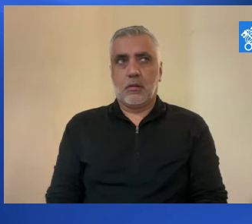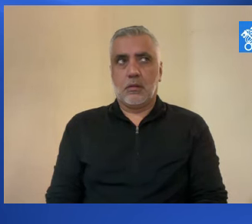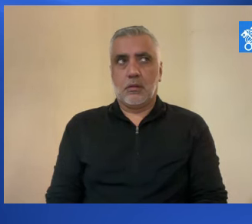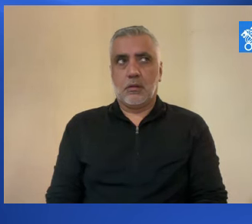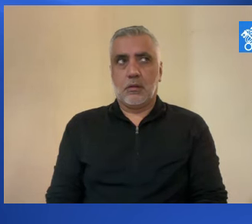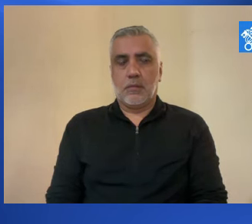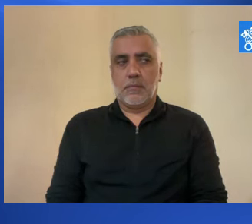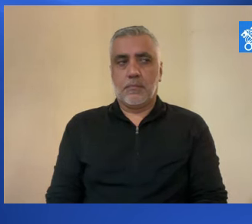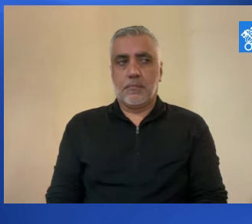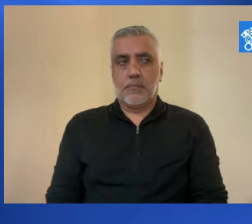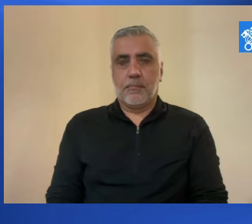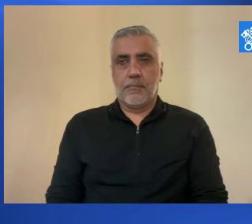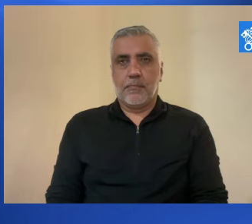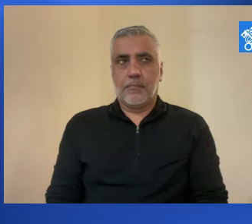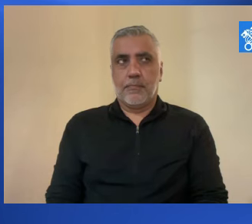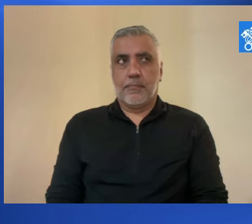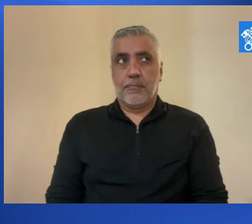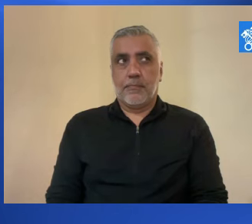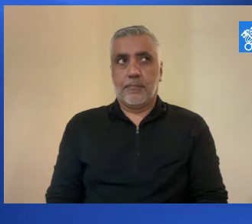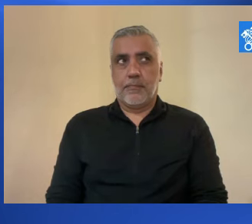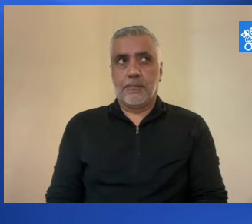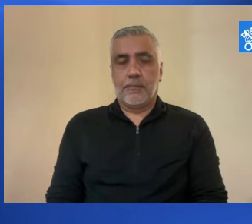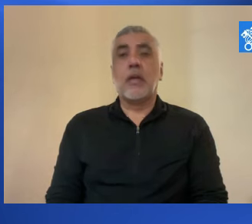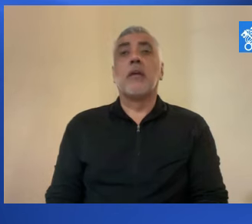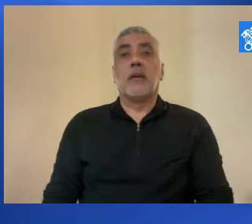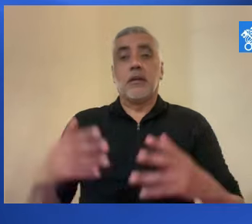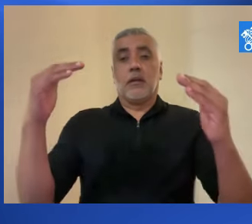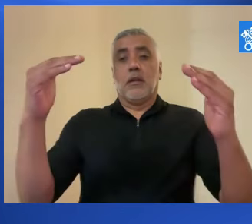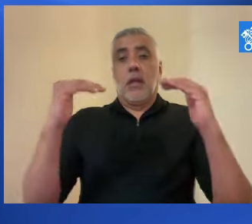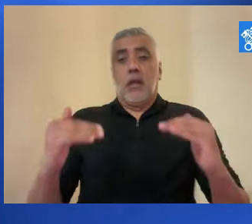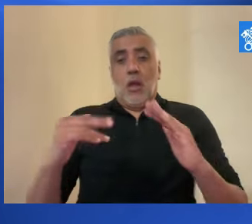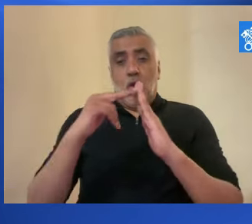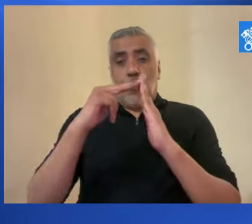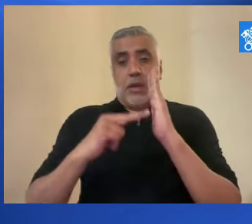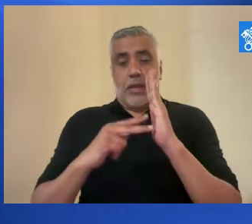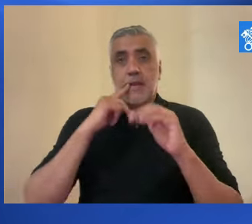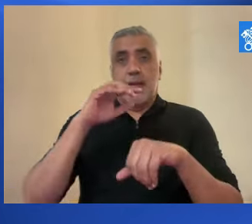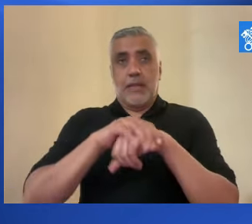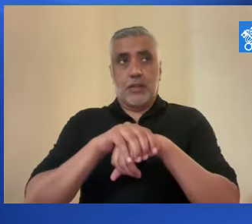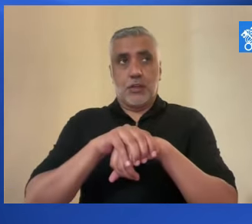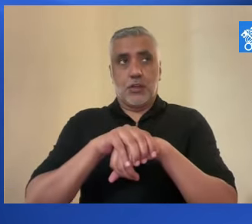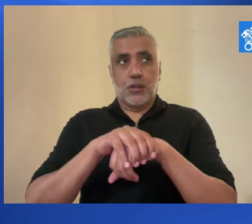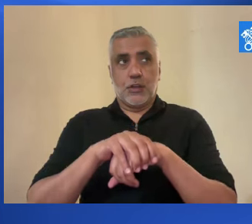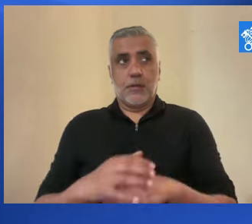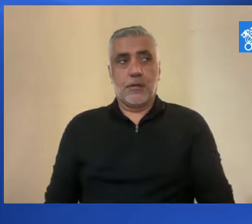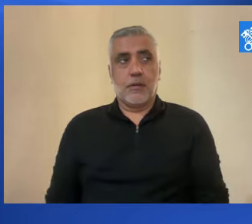Now we hear that reading in English. It's taken from the first chapter of the Gospel of Luke, and it's verses 46 to